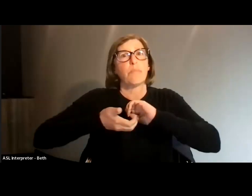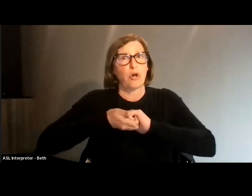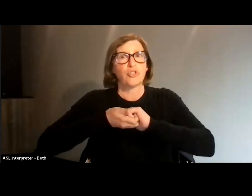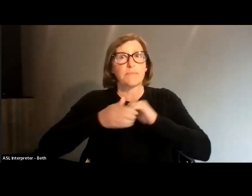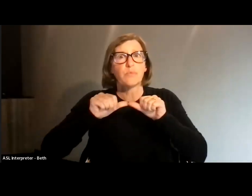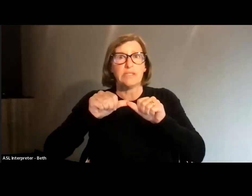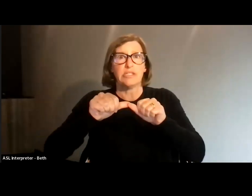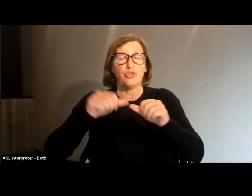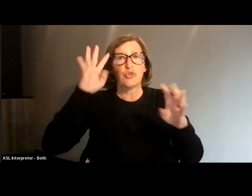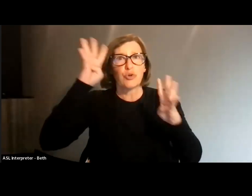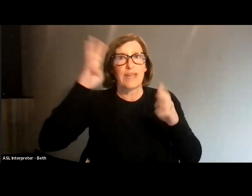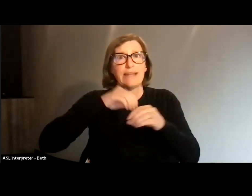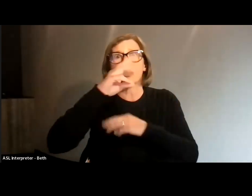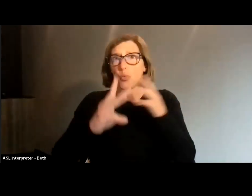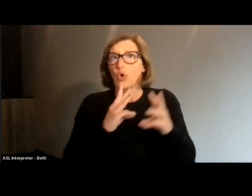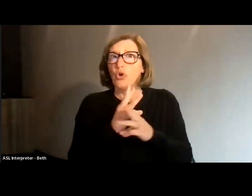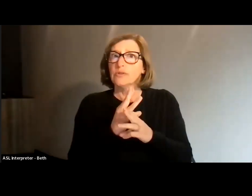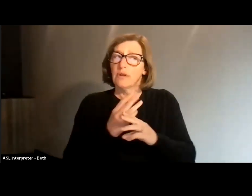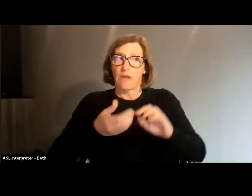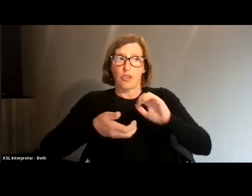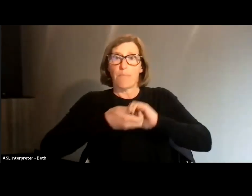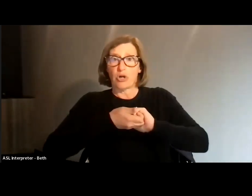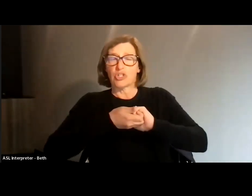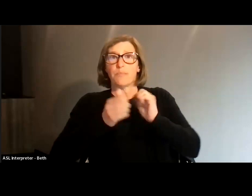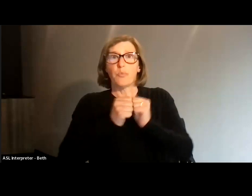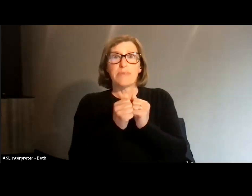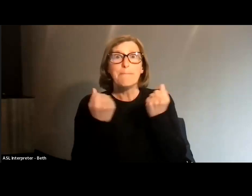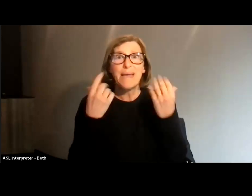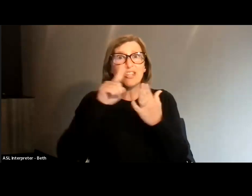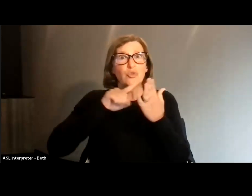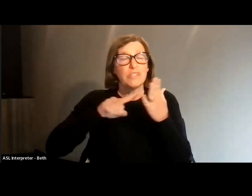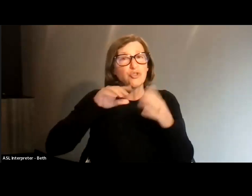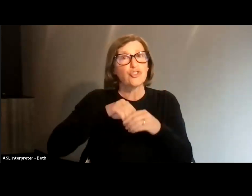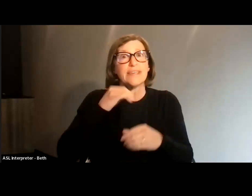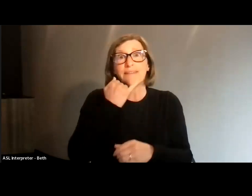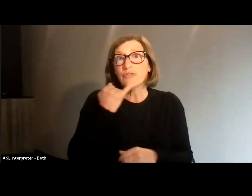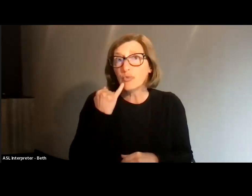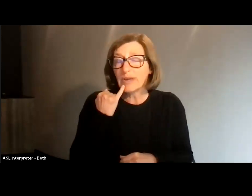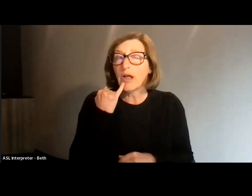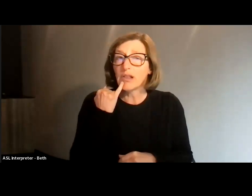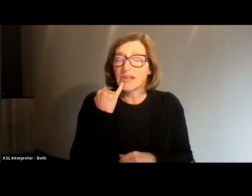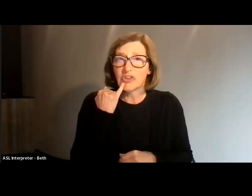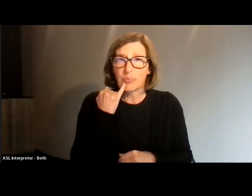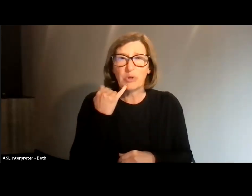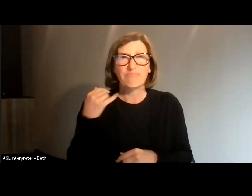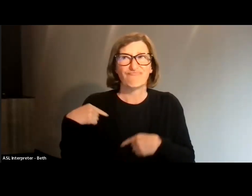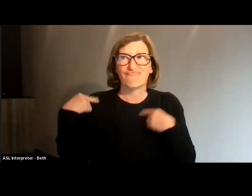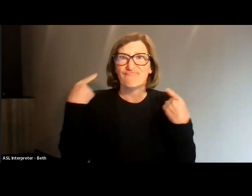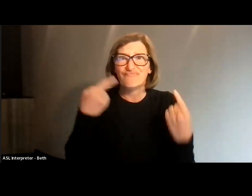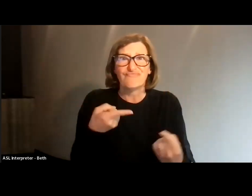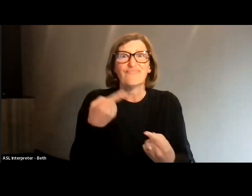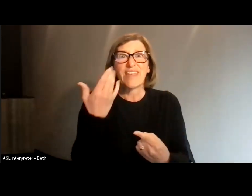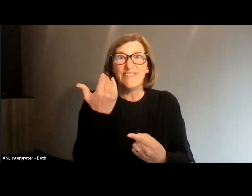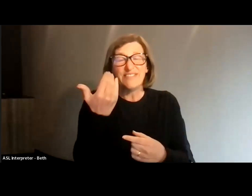form around the world. This partnership with many of the researchers in Israel has been more than 15 years in the making.